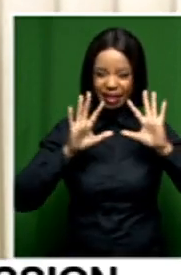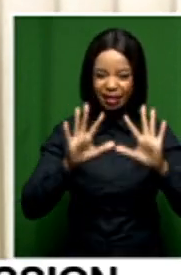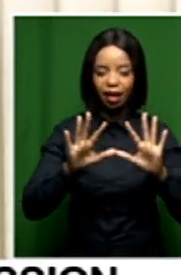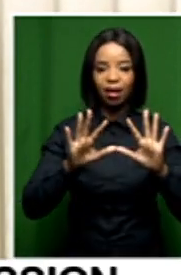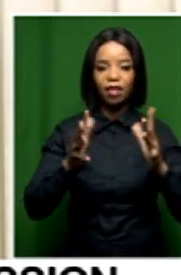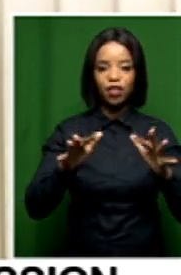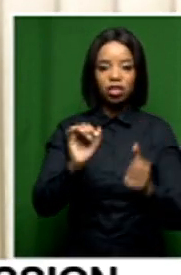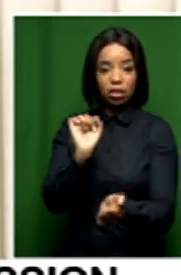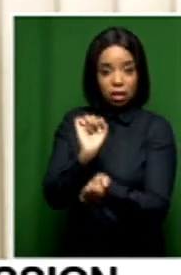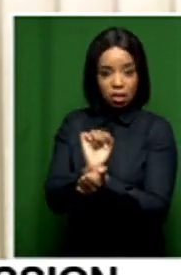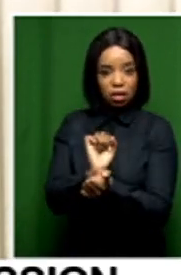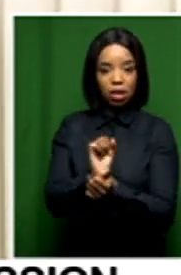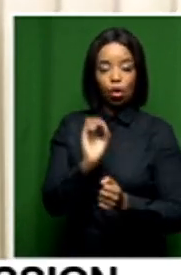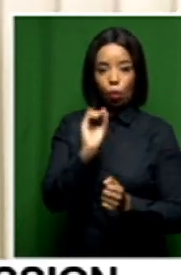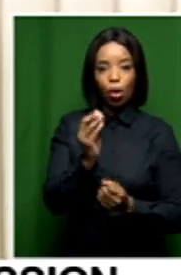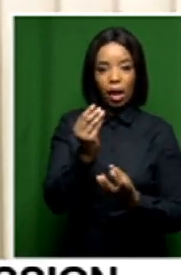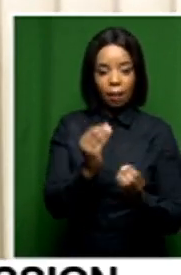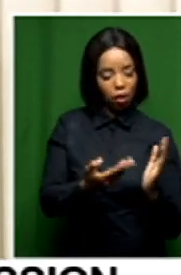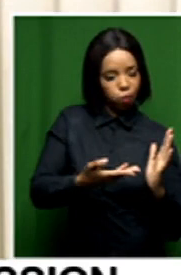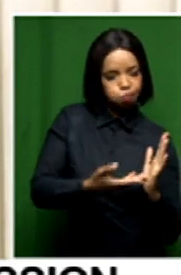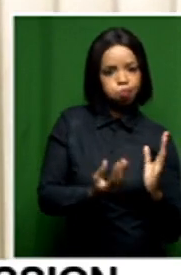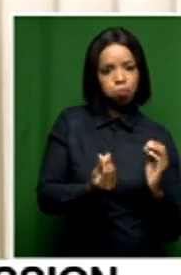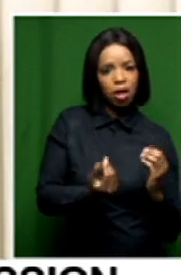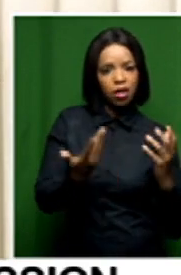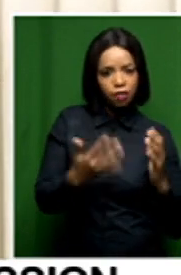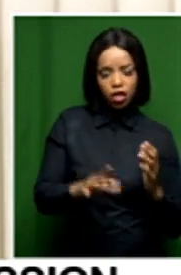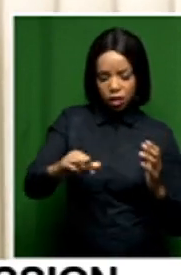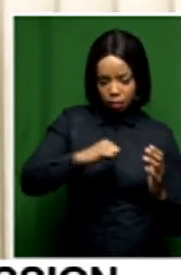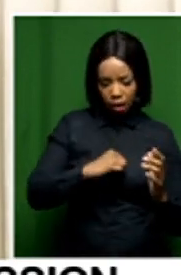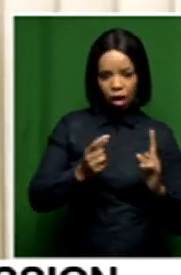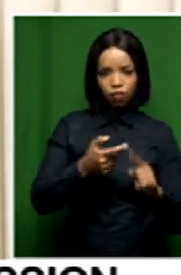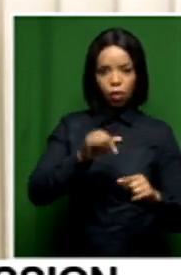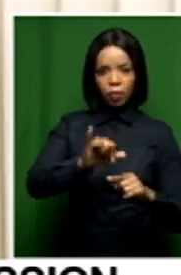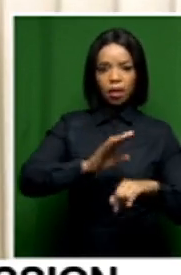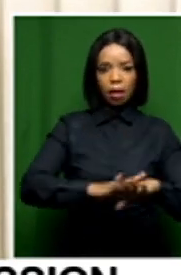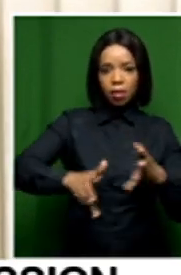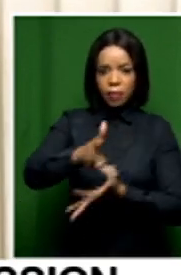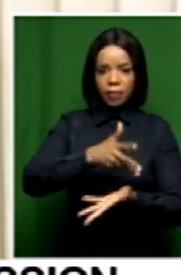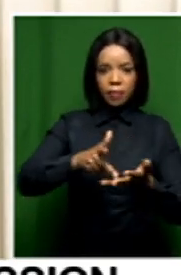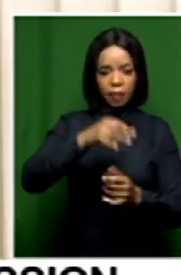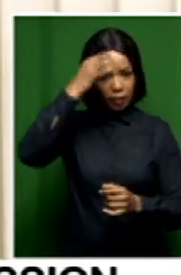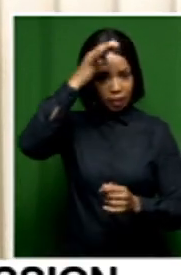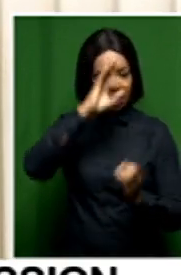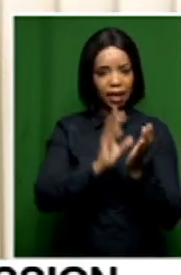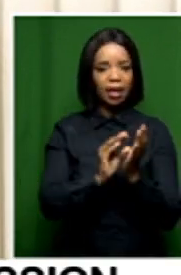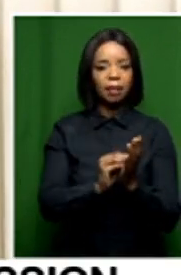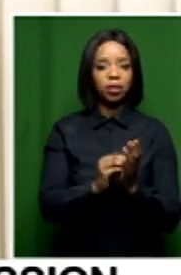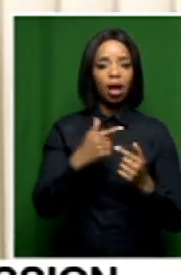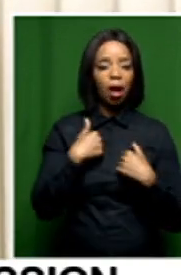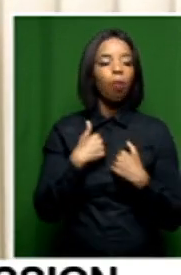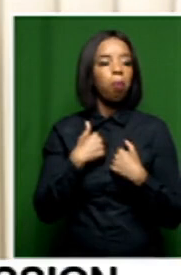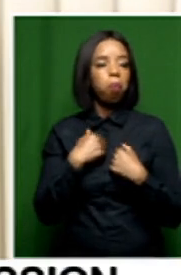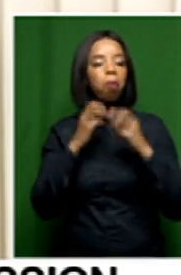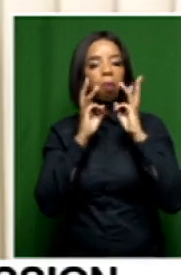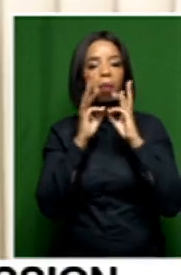been recovered due to the State Capture Commission, then I would say it has worked. But what it has done for me, it has been able